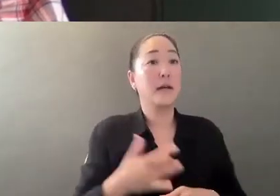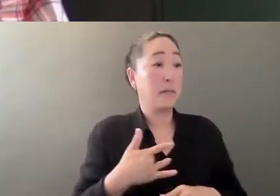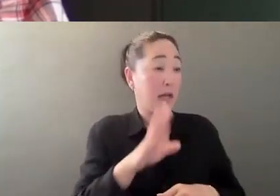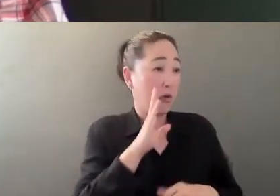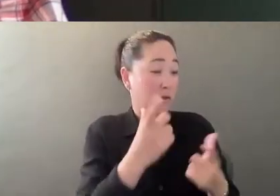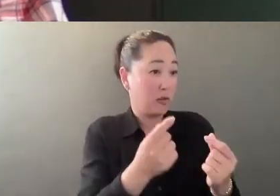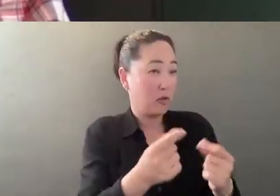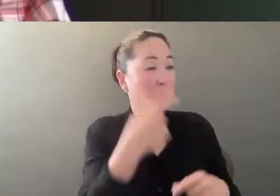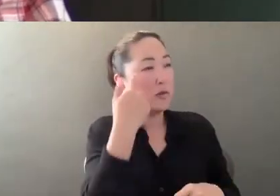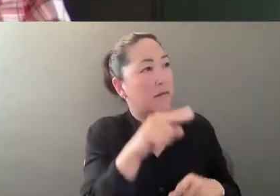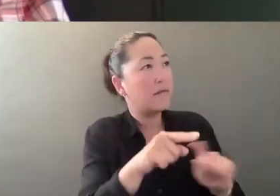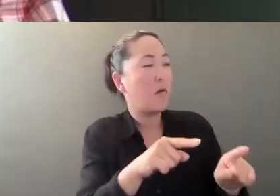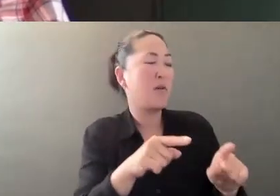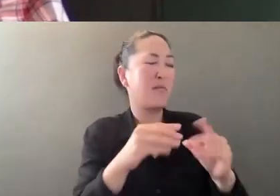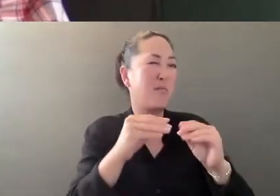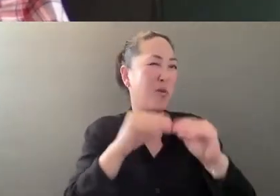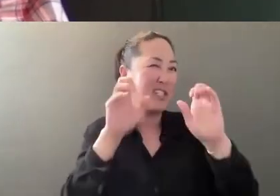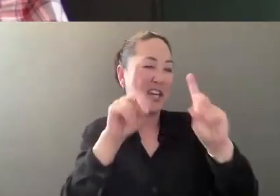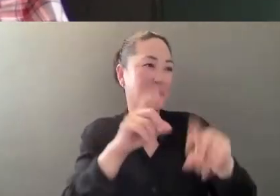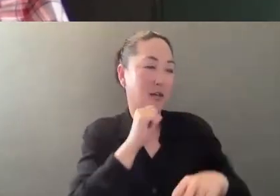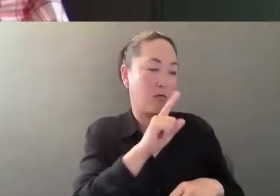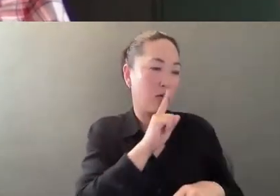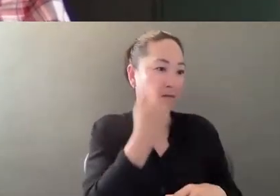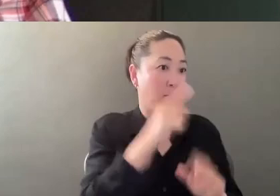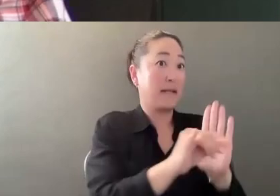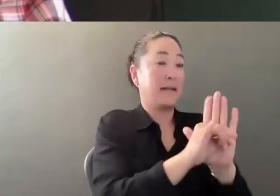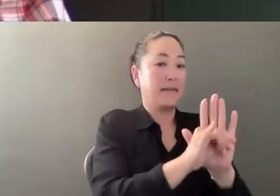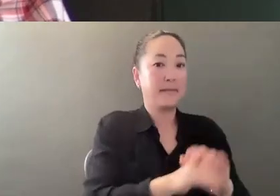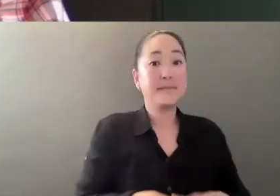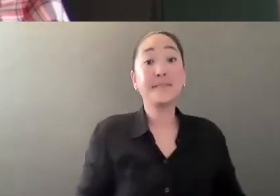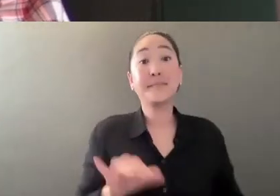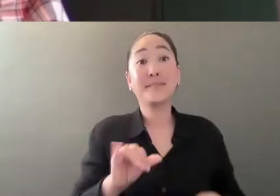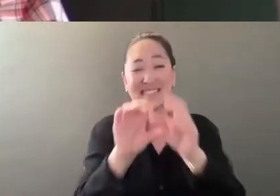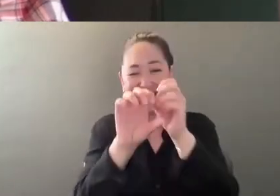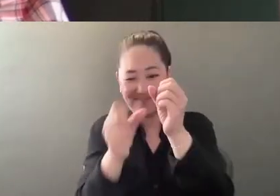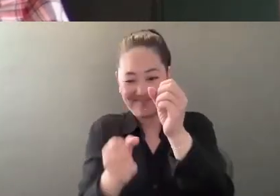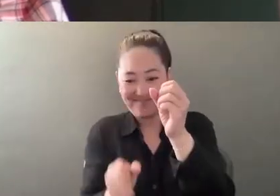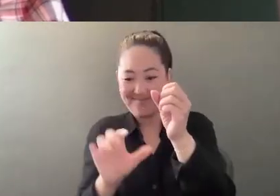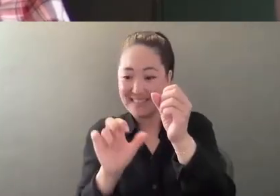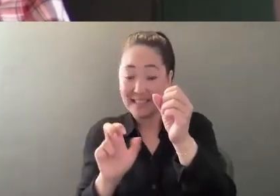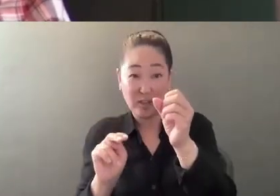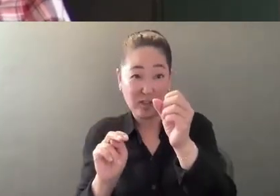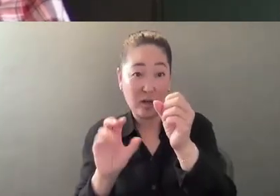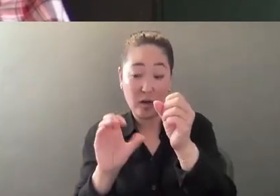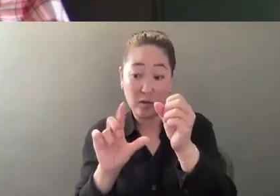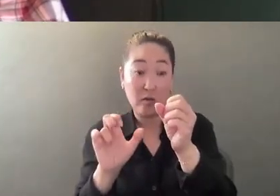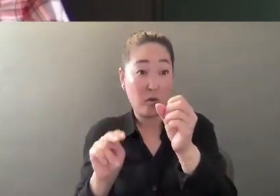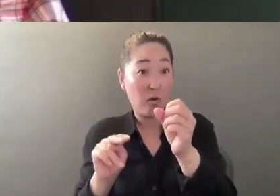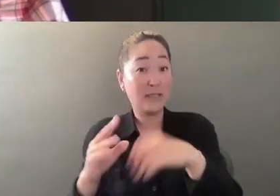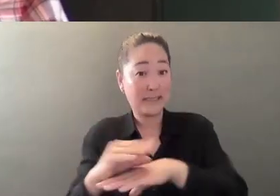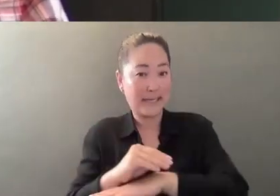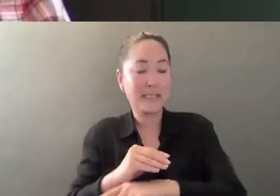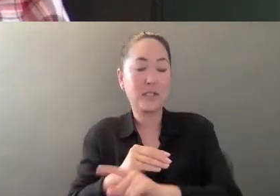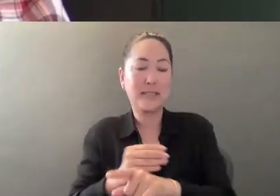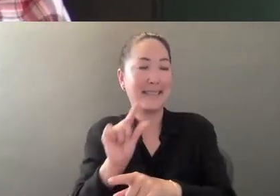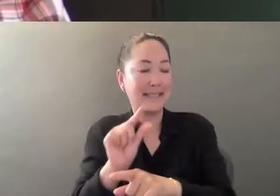academic purposes than anything else, I think. And then on the colon cancer front, again, difficult to address. There are some more specific